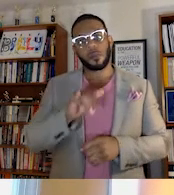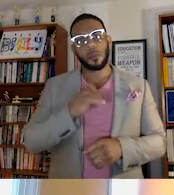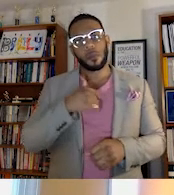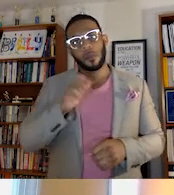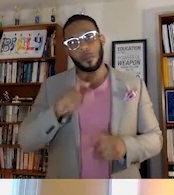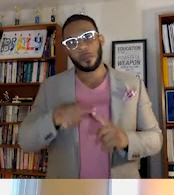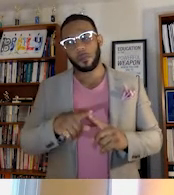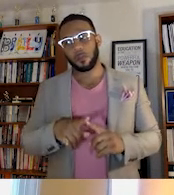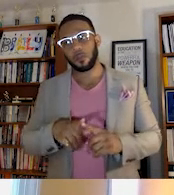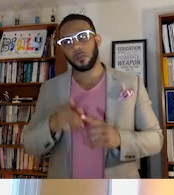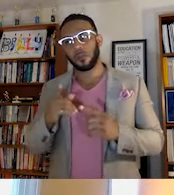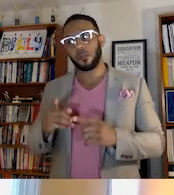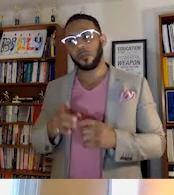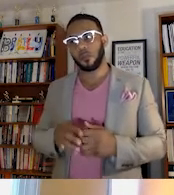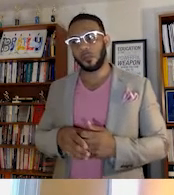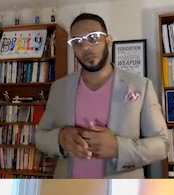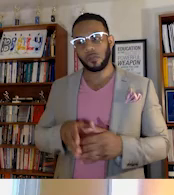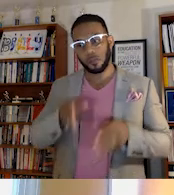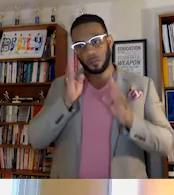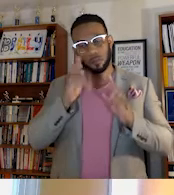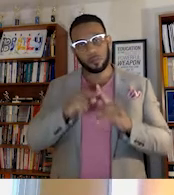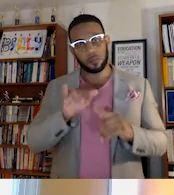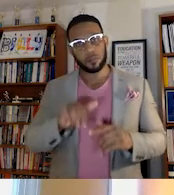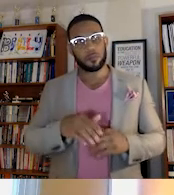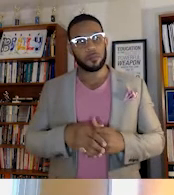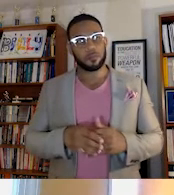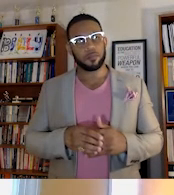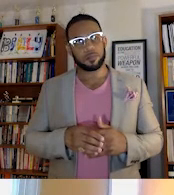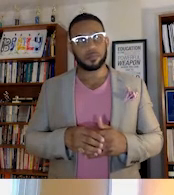needed to pay attention to